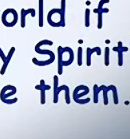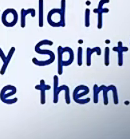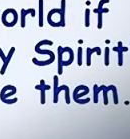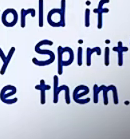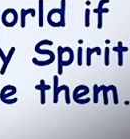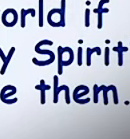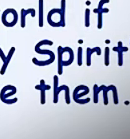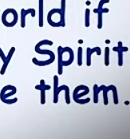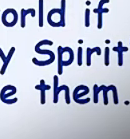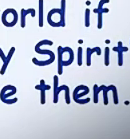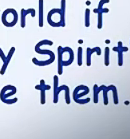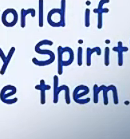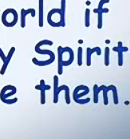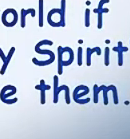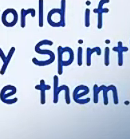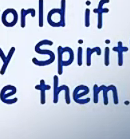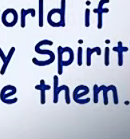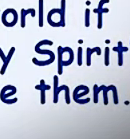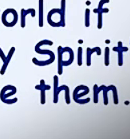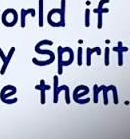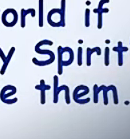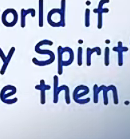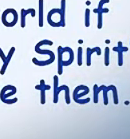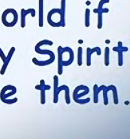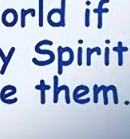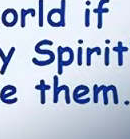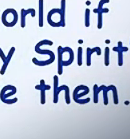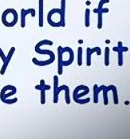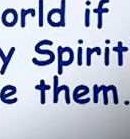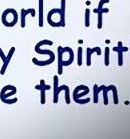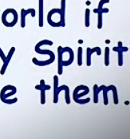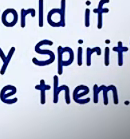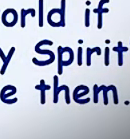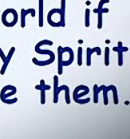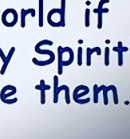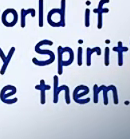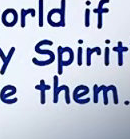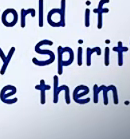world if we obey the Holy Spirit's